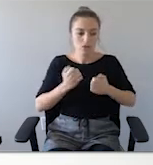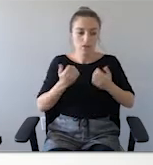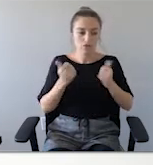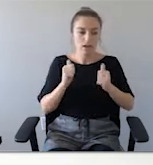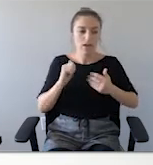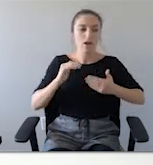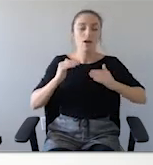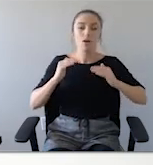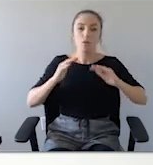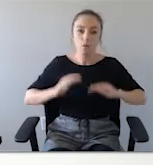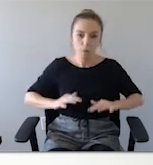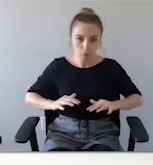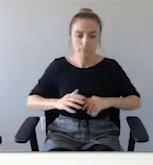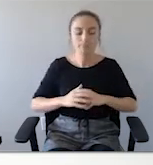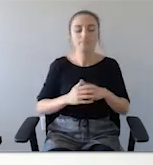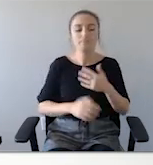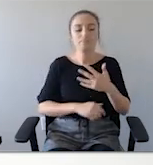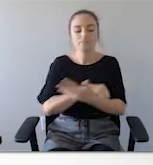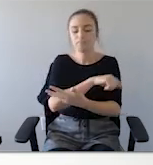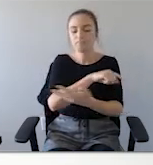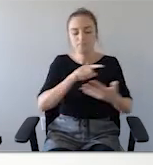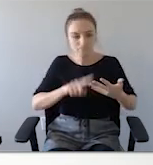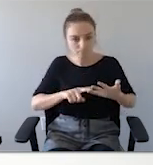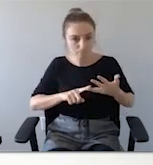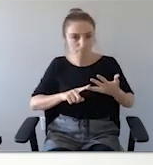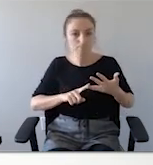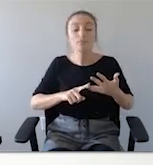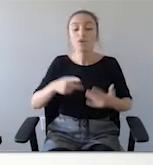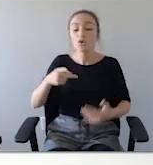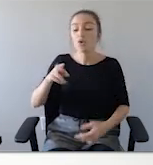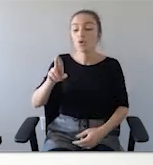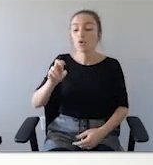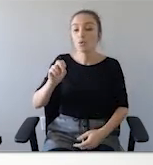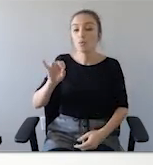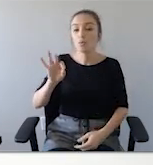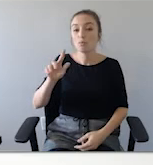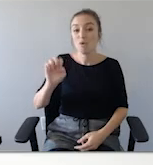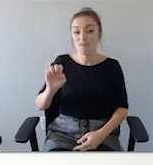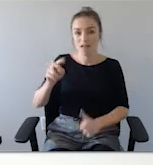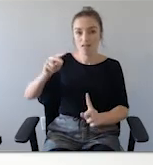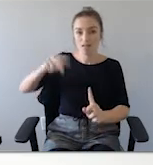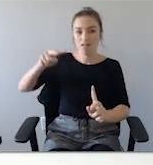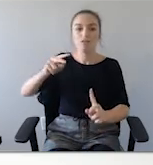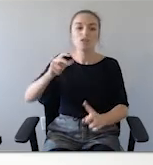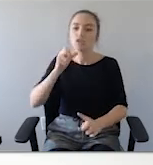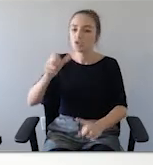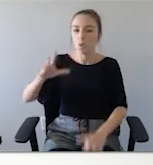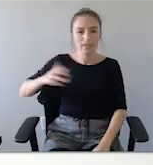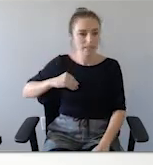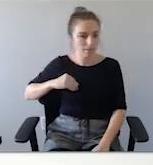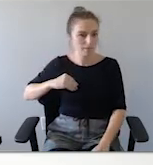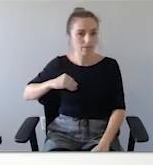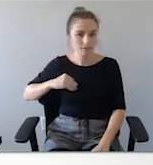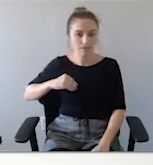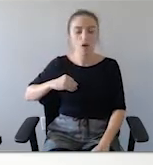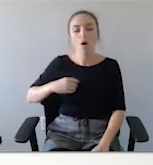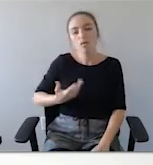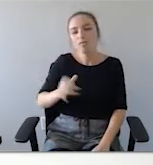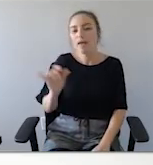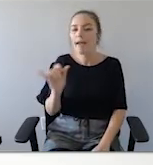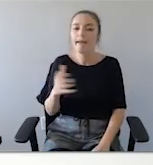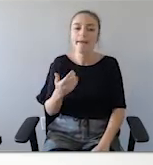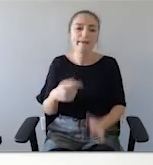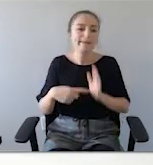Don't accept profiling. So, she's a girl, she's a young girl, that we do this or we do that for all these young girls who,